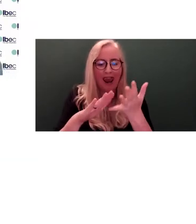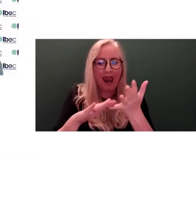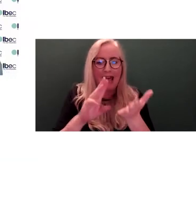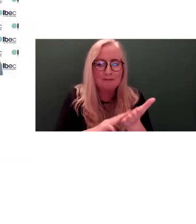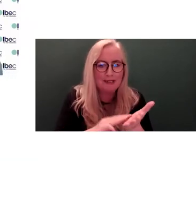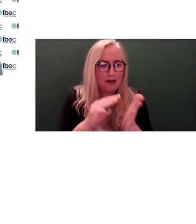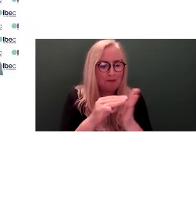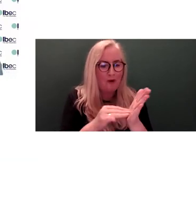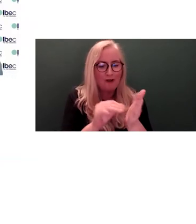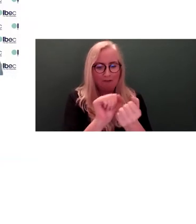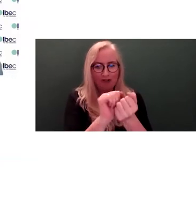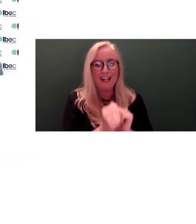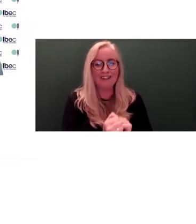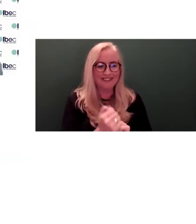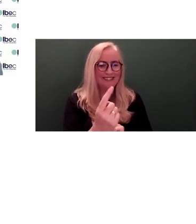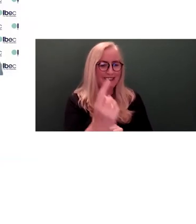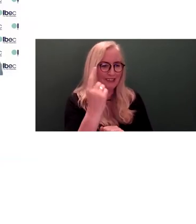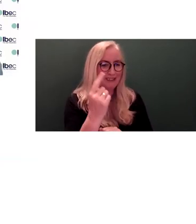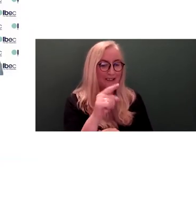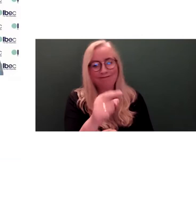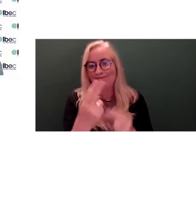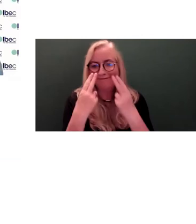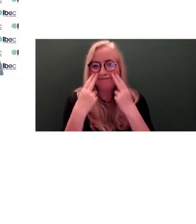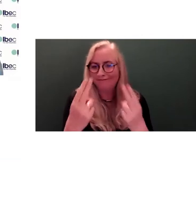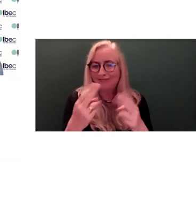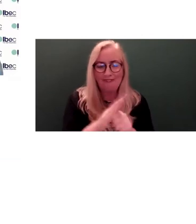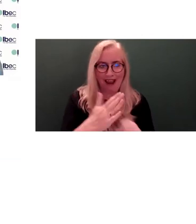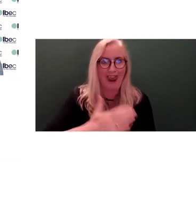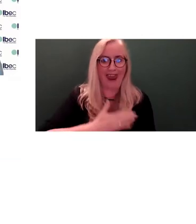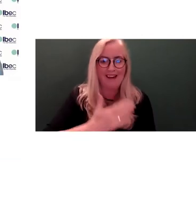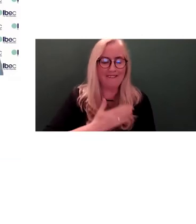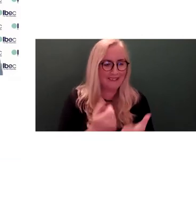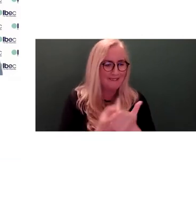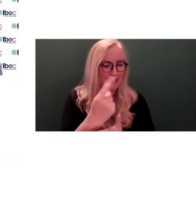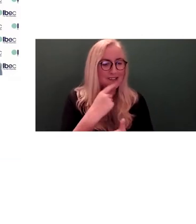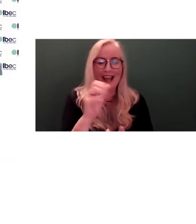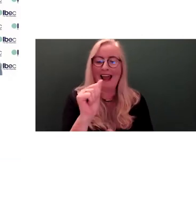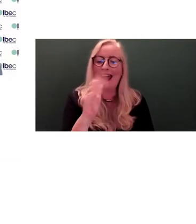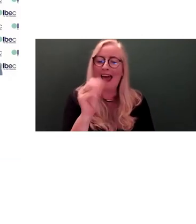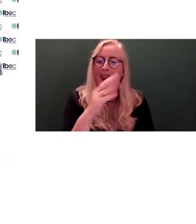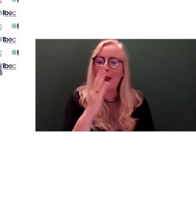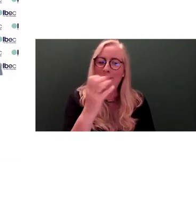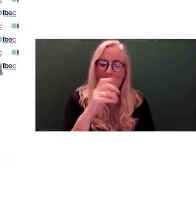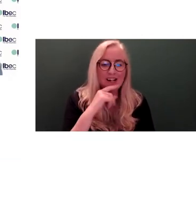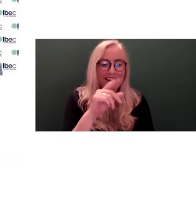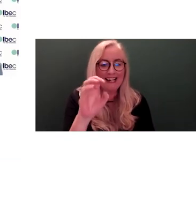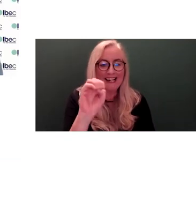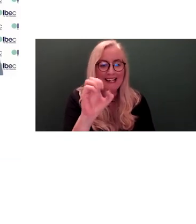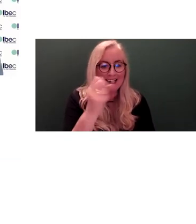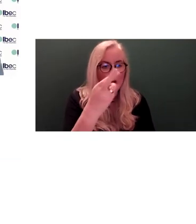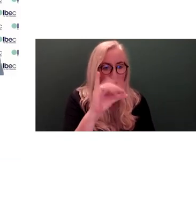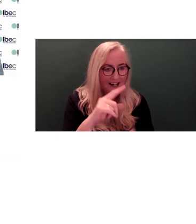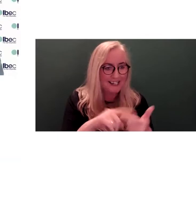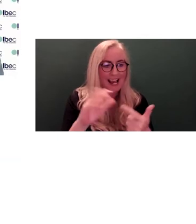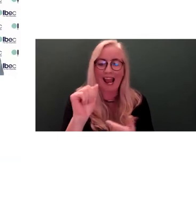program changes, as is the nature with live events. So we have Alan Barrett of the ESRI. We have